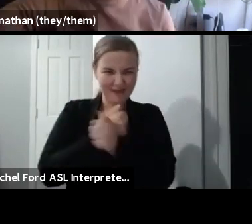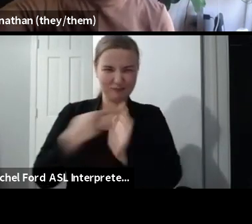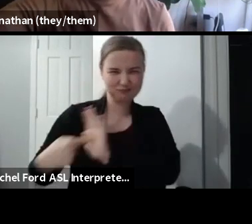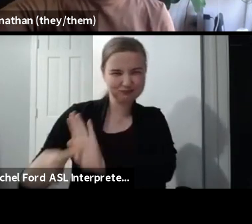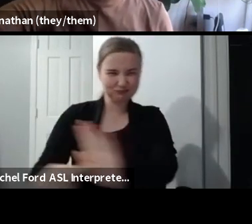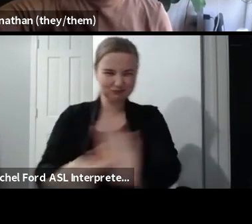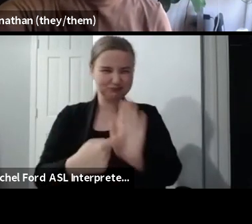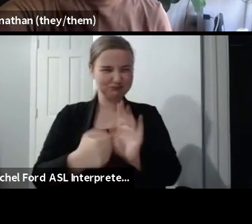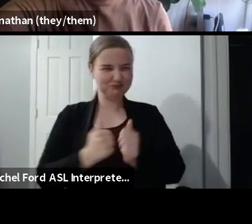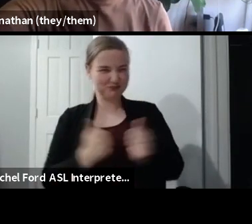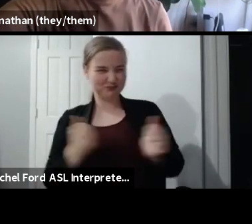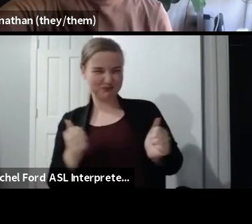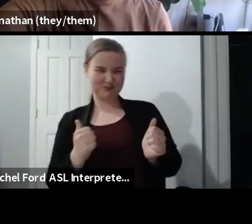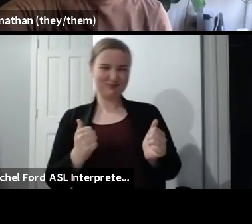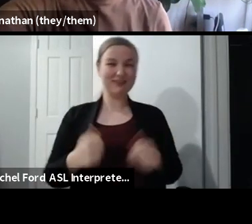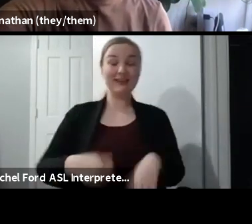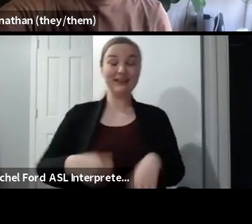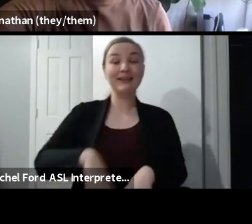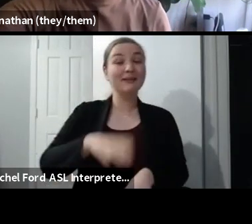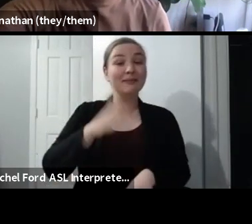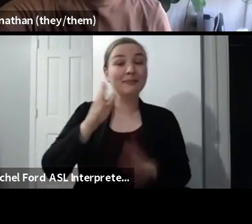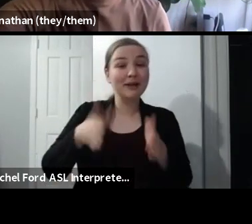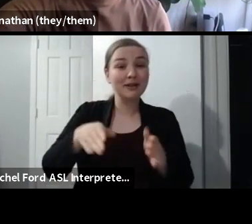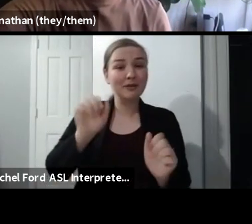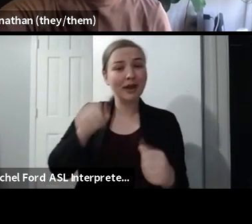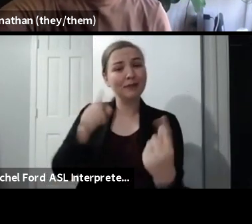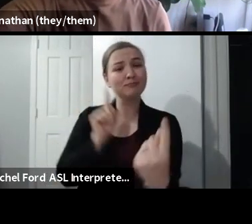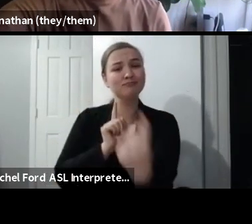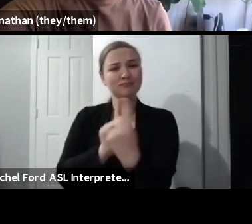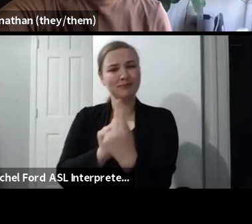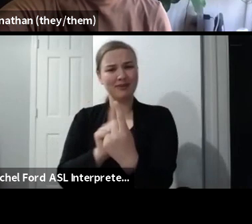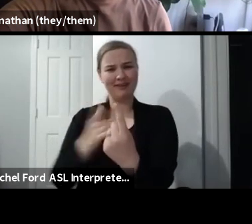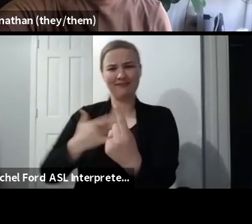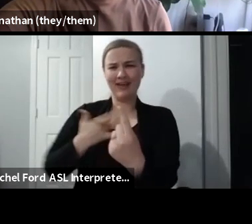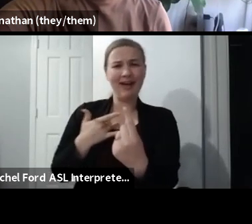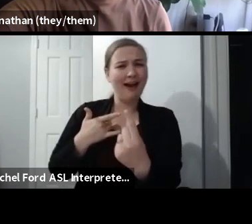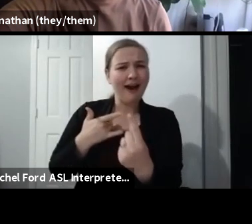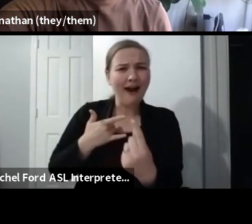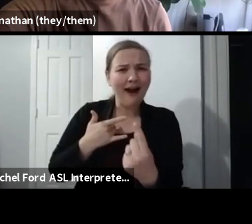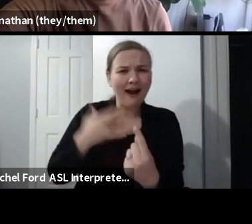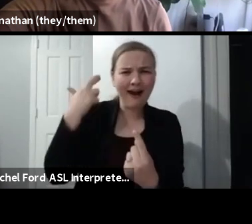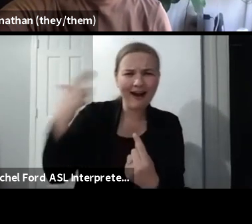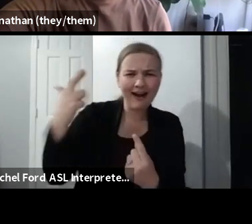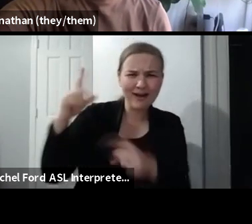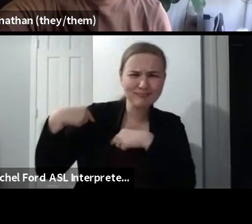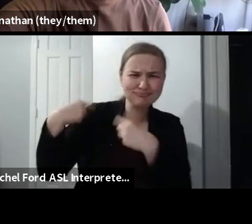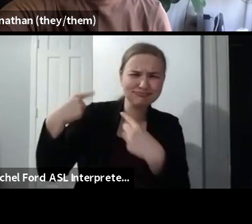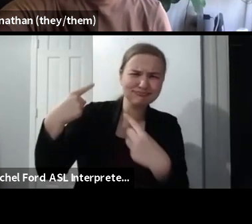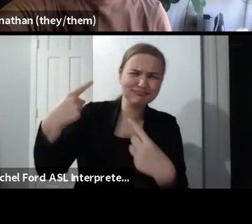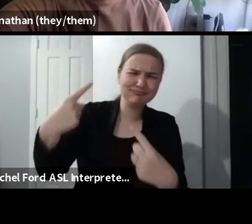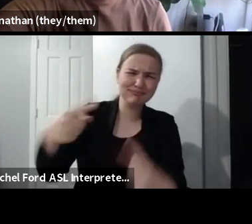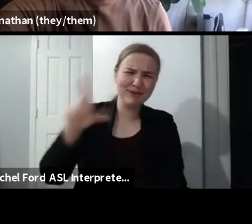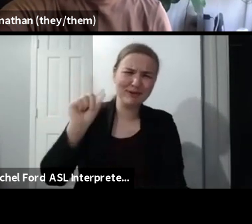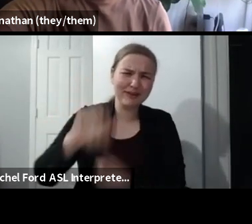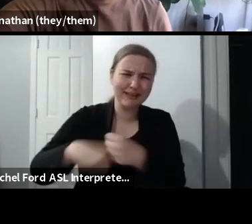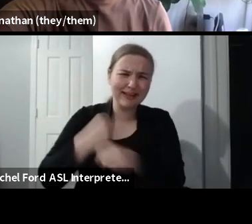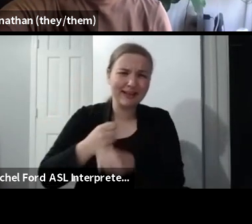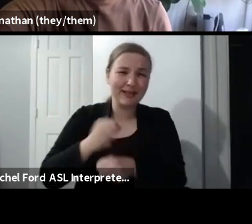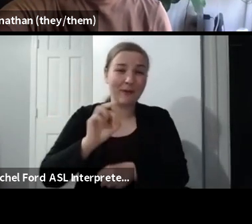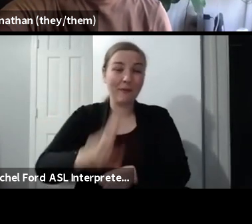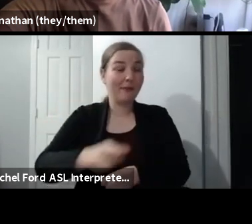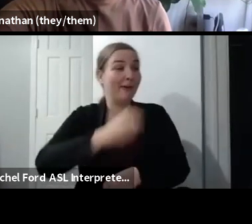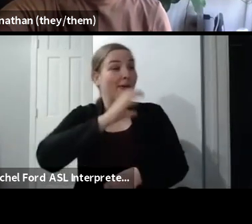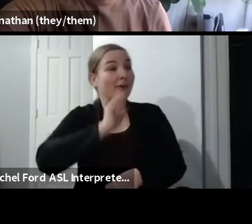just can walk up to a person and you feel like you've been friends for 20 years, or you feel like this older woman is your